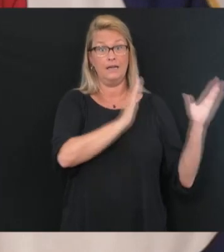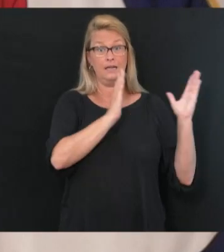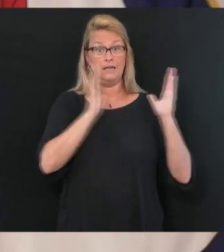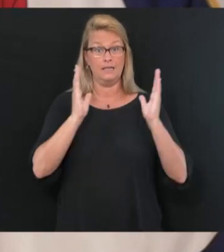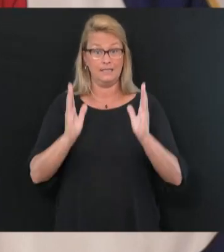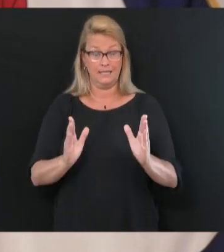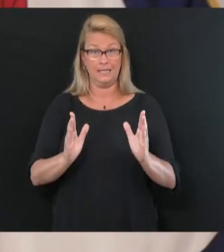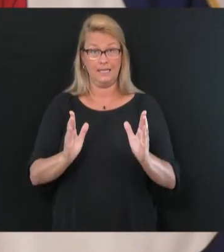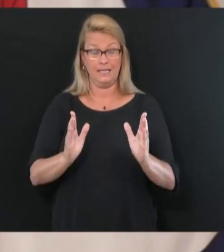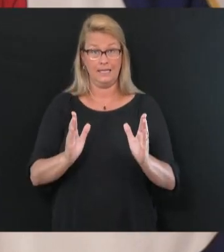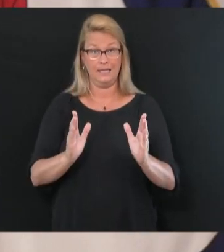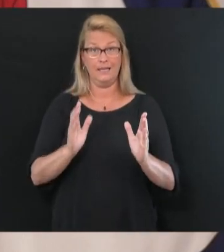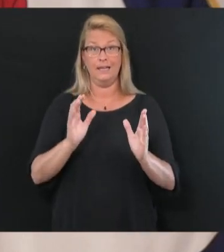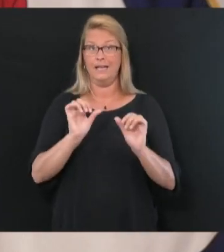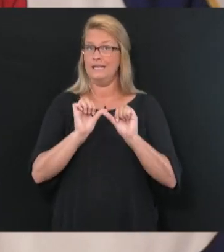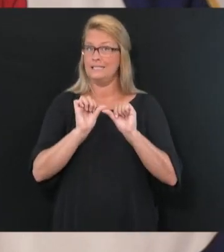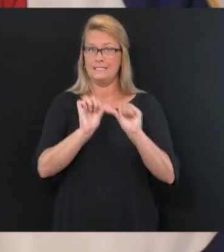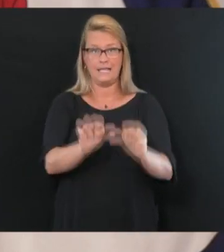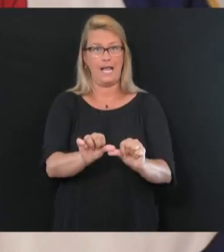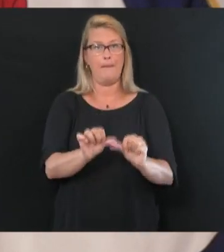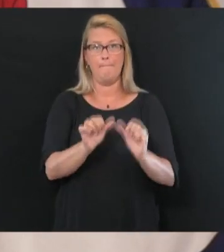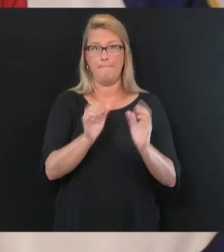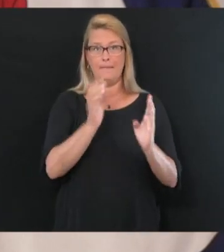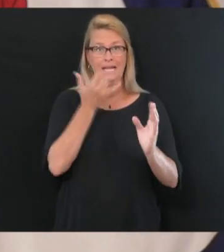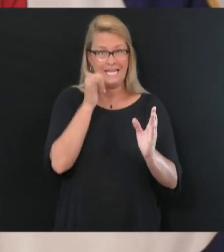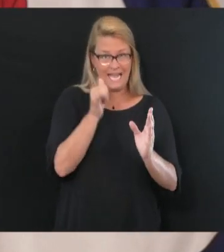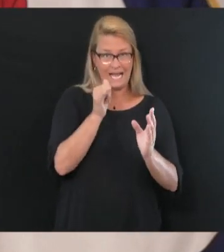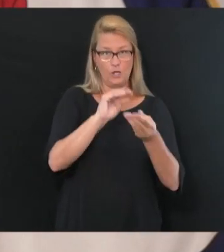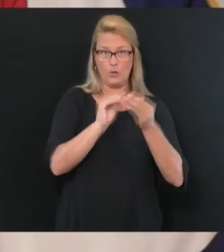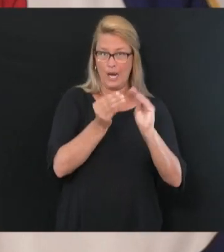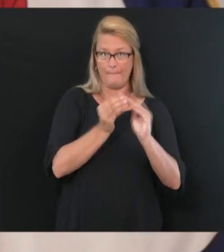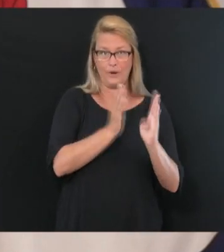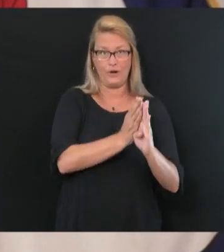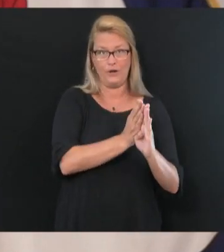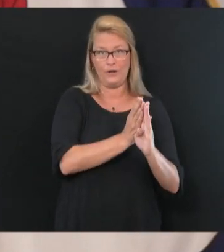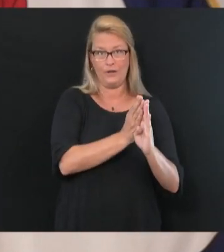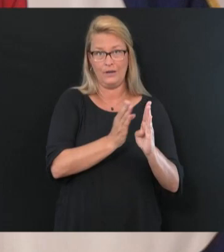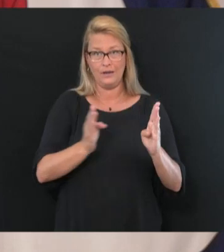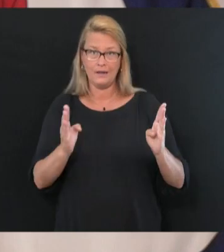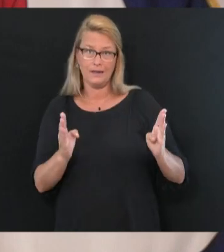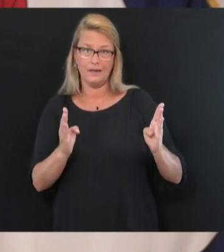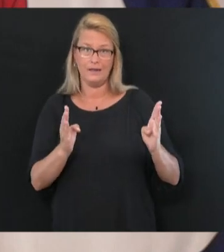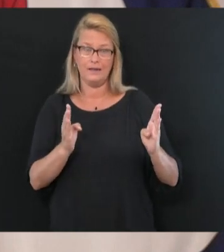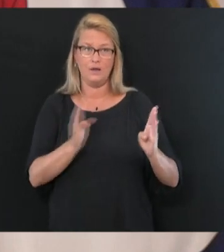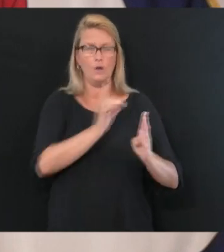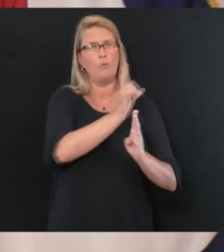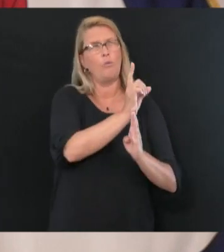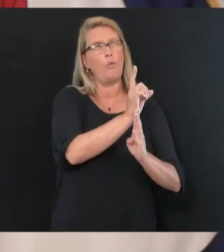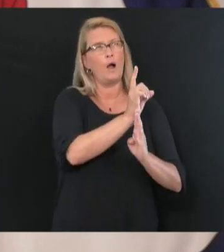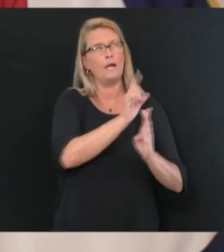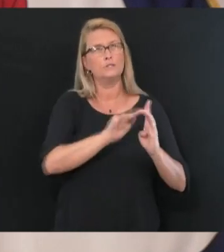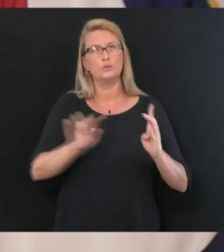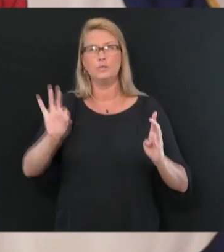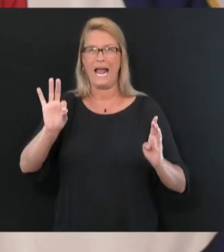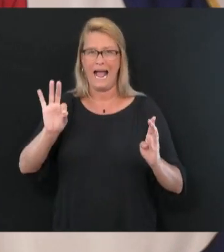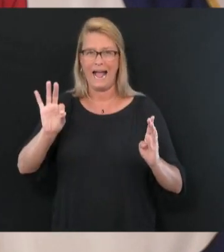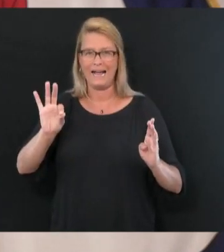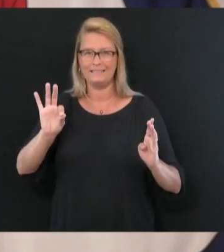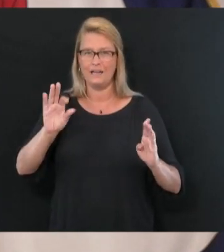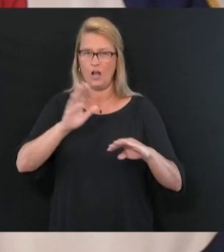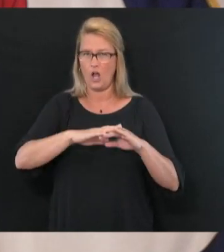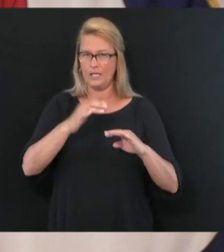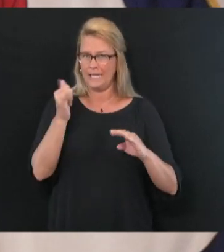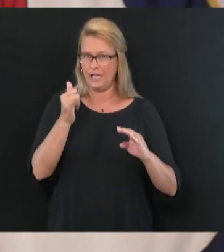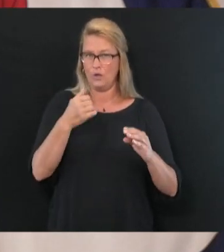at exactly the level of yellow. They were at from 1 to 9 on yellow.